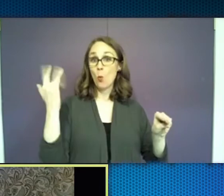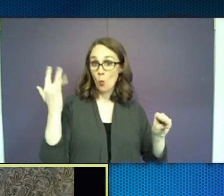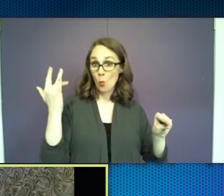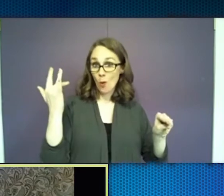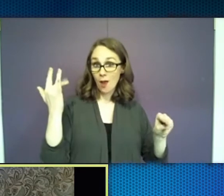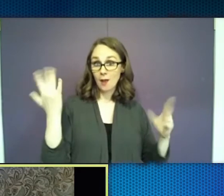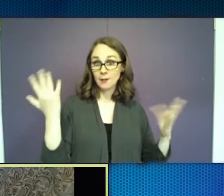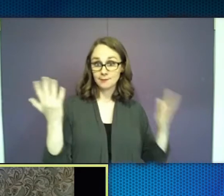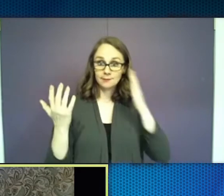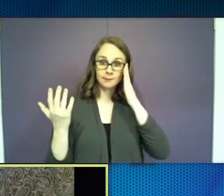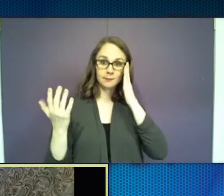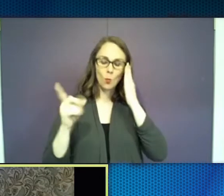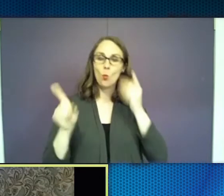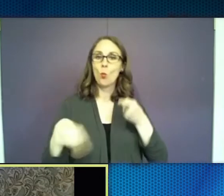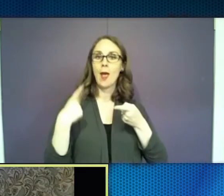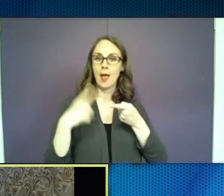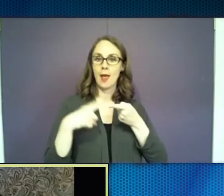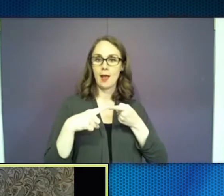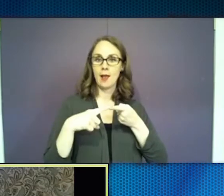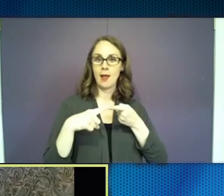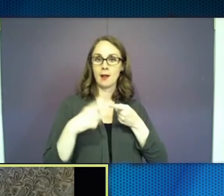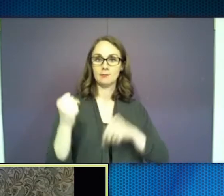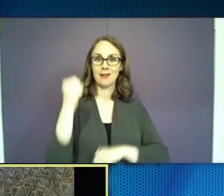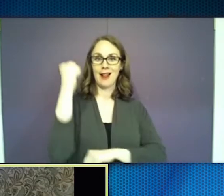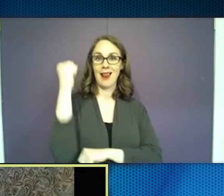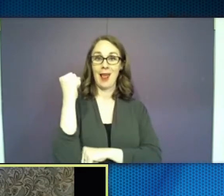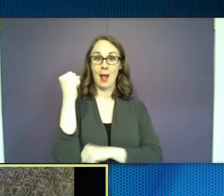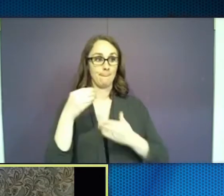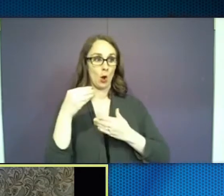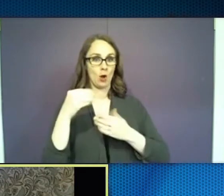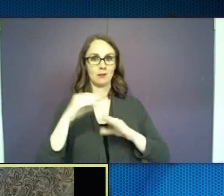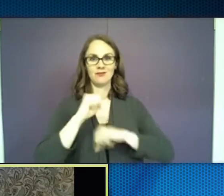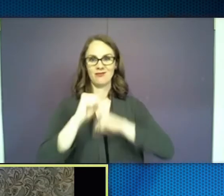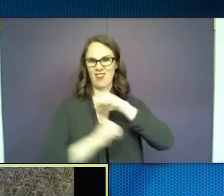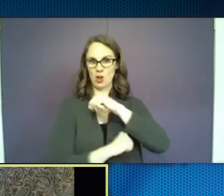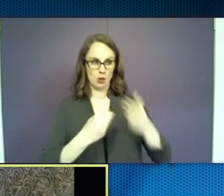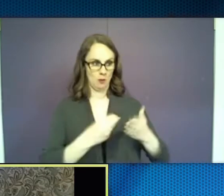because when Landmarks bought the building,